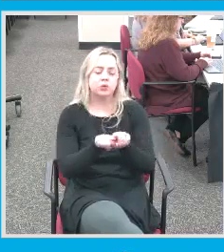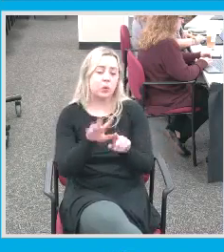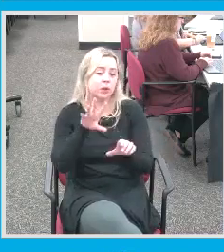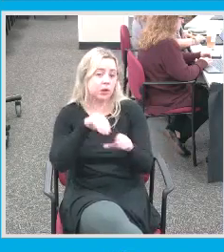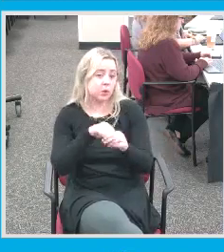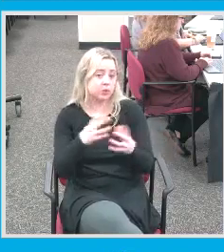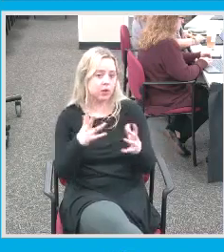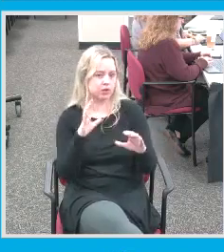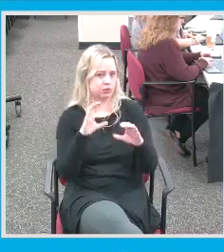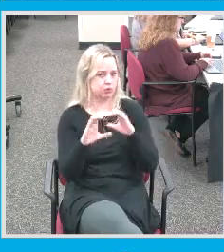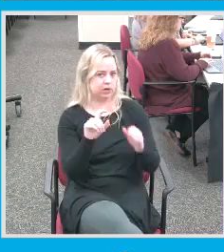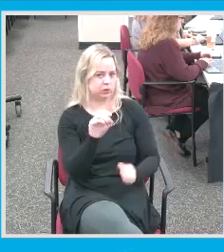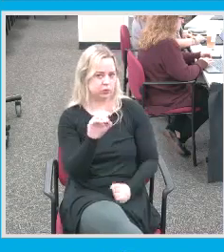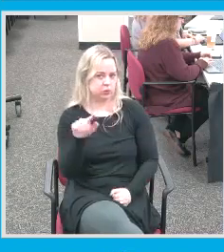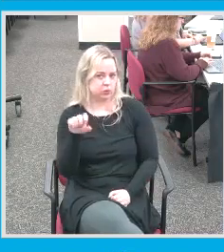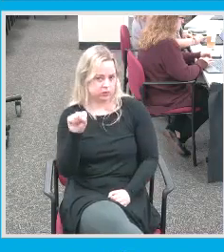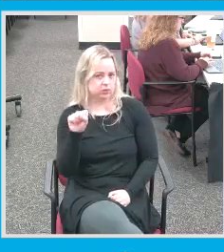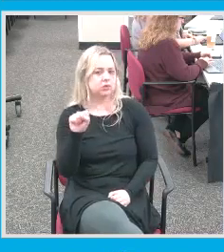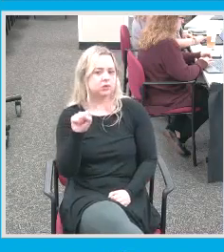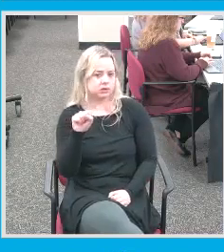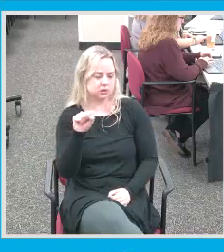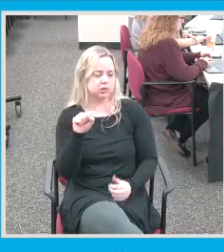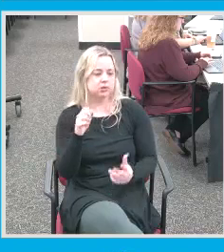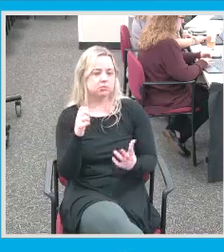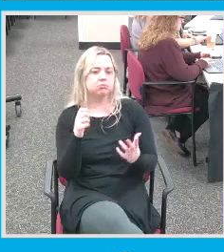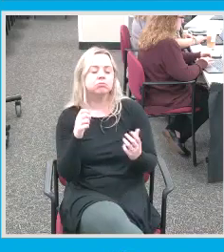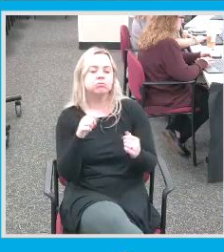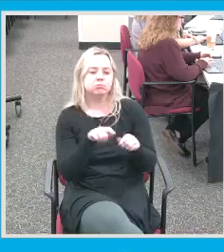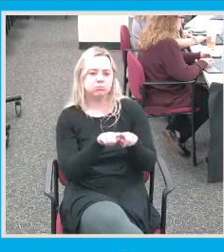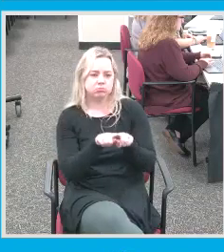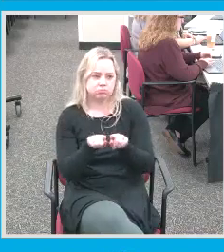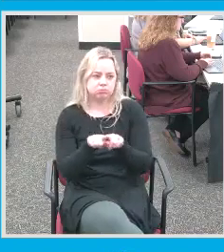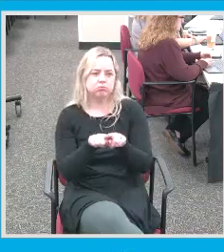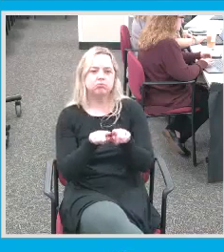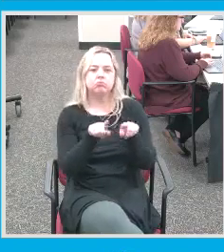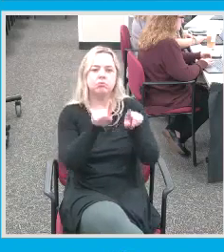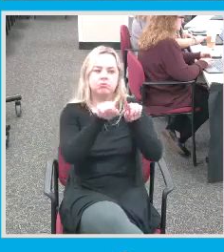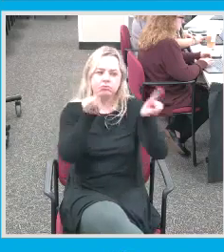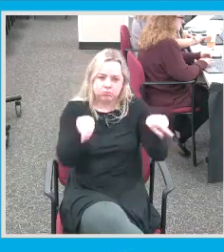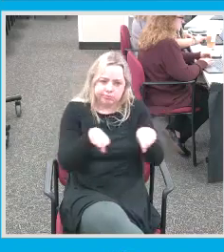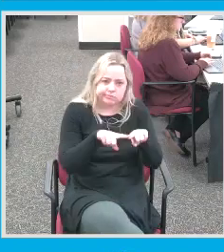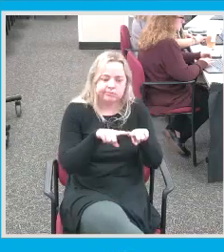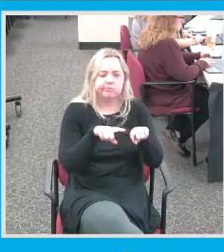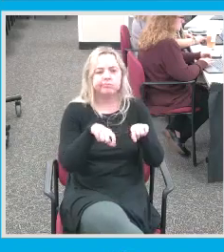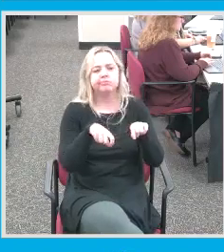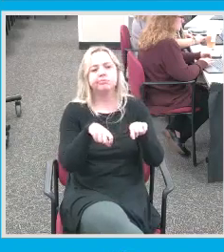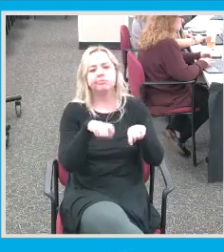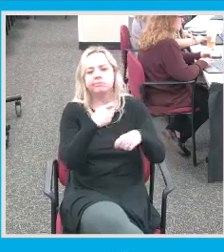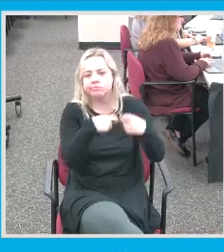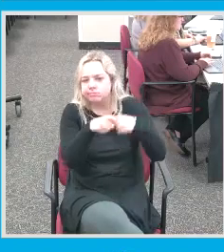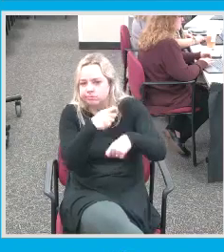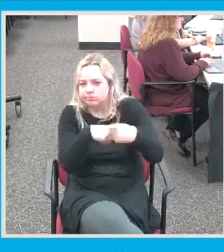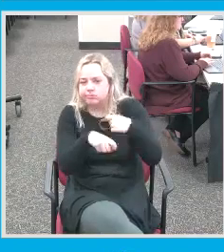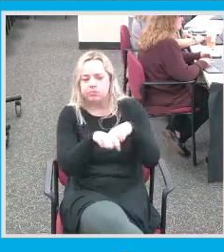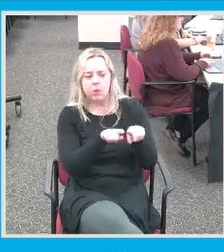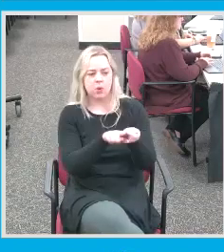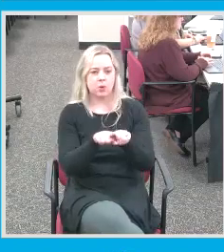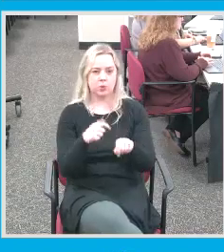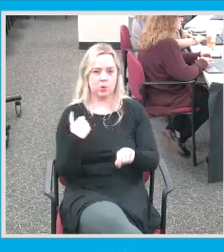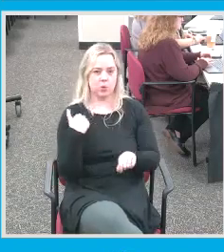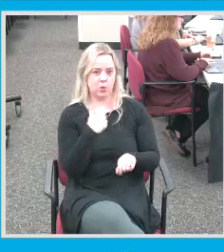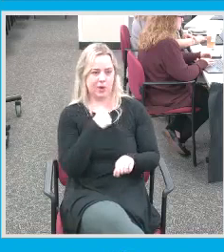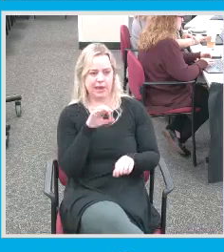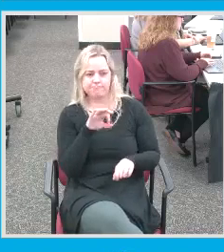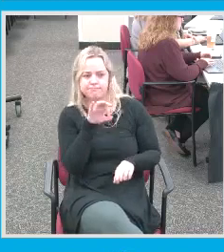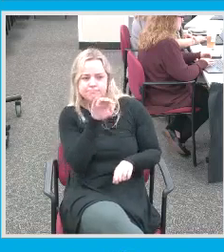tools, the policy and signage checklist. We provide tips on how to recruit